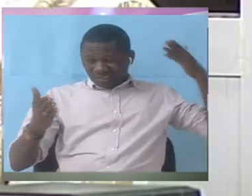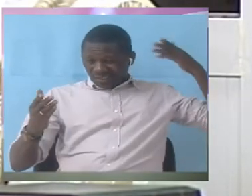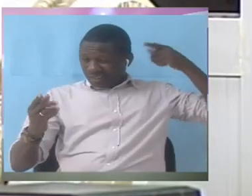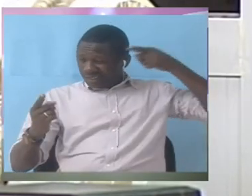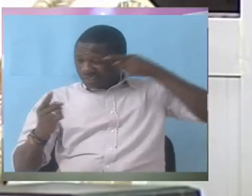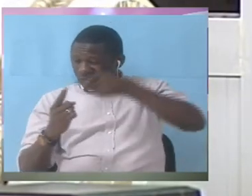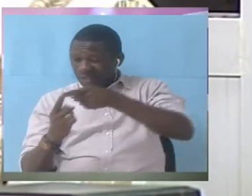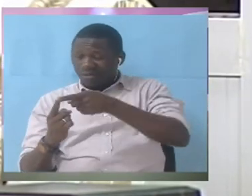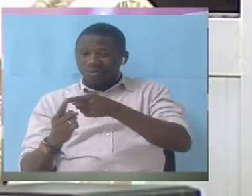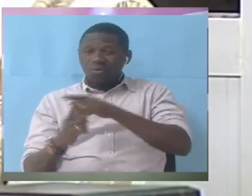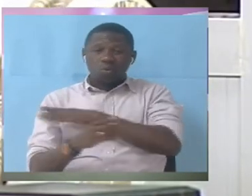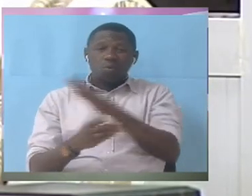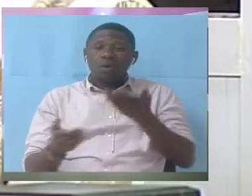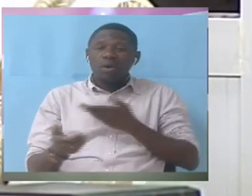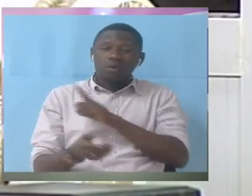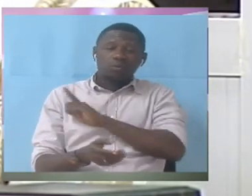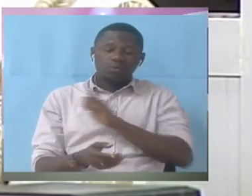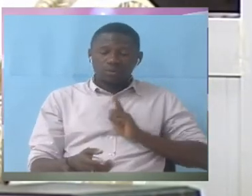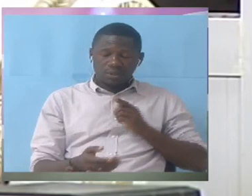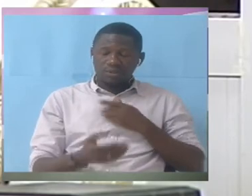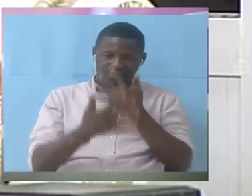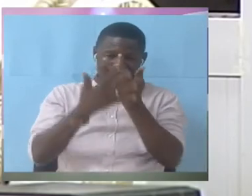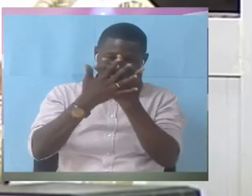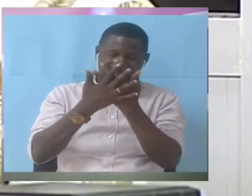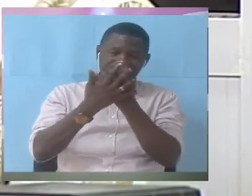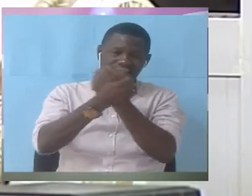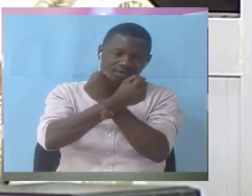dañ ñow rek jubal fa nga xamné fofu lañ ñu tek